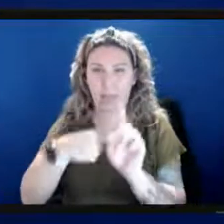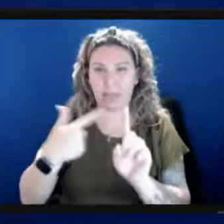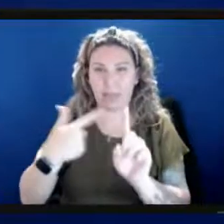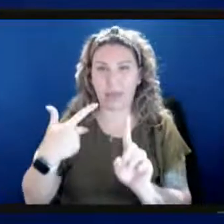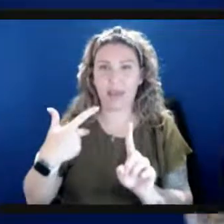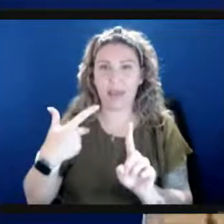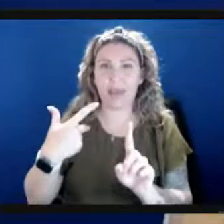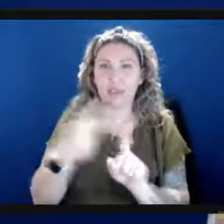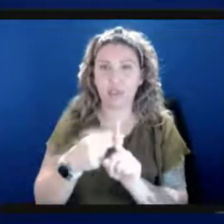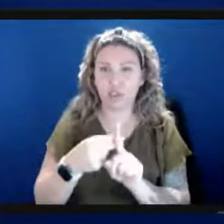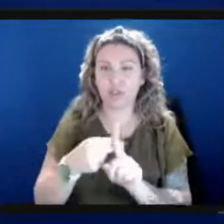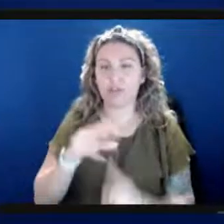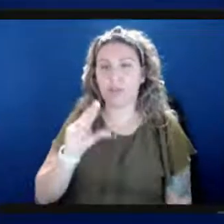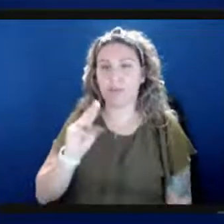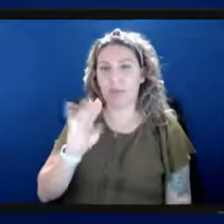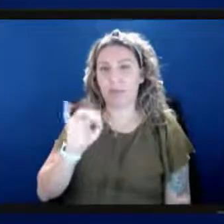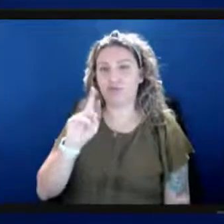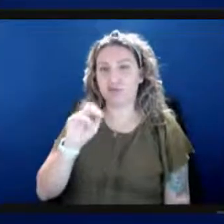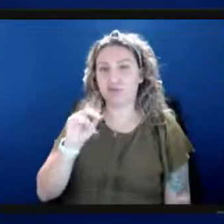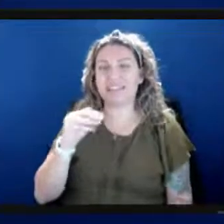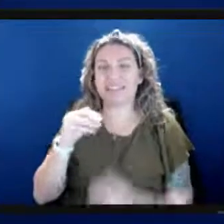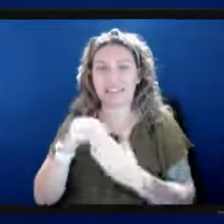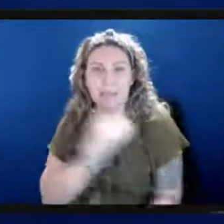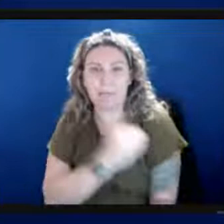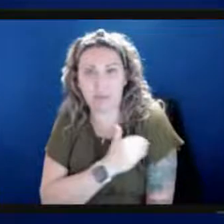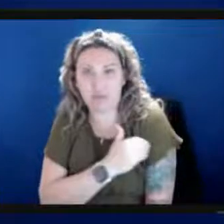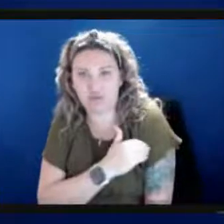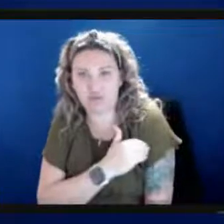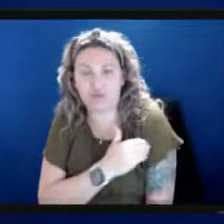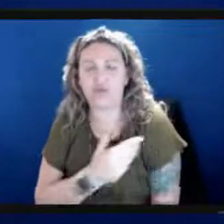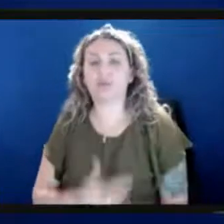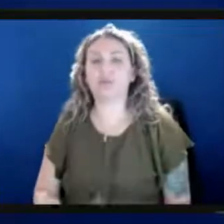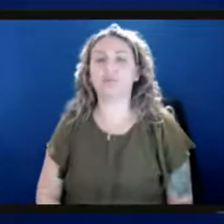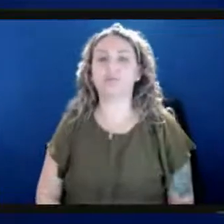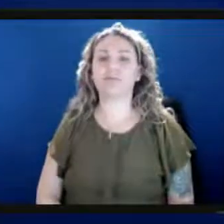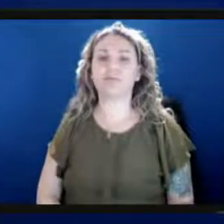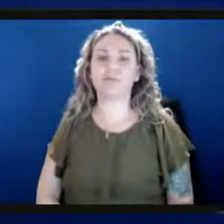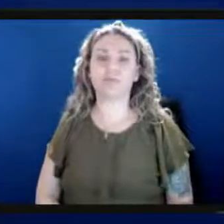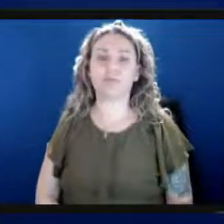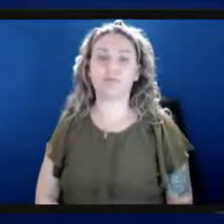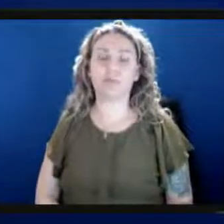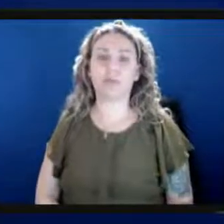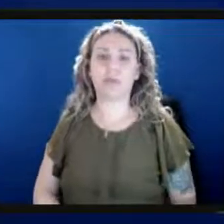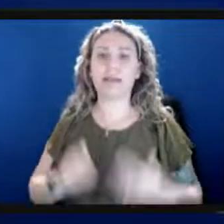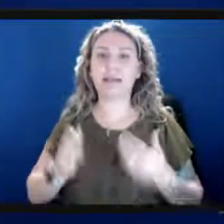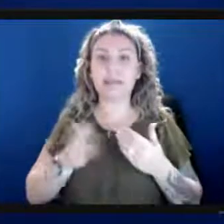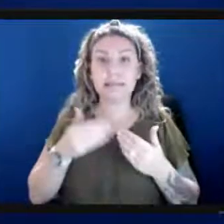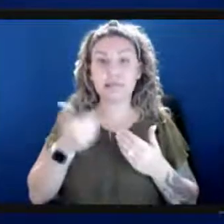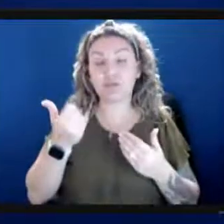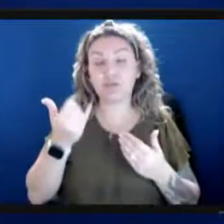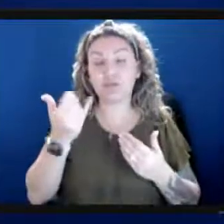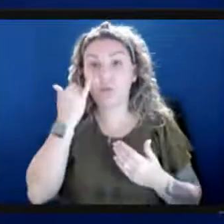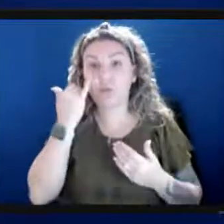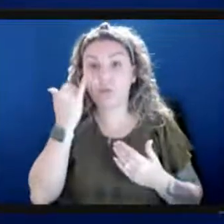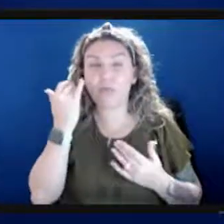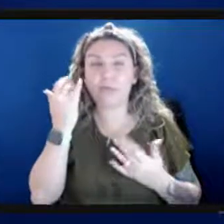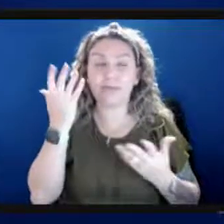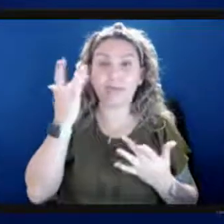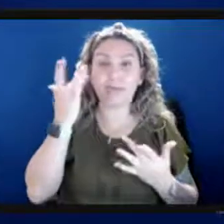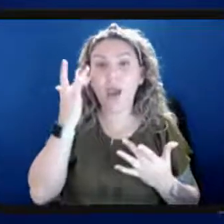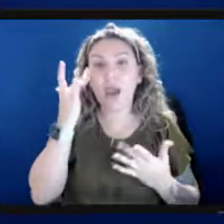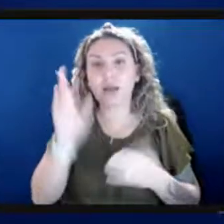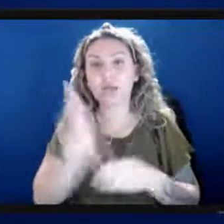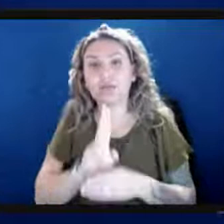naltrexone. It's given intramuscularly in the muscles. And it is easier because once you are on that, all you have to do is get